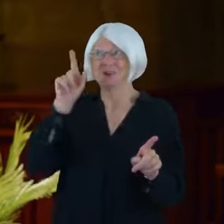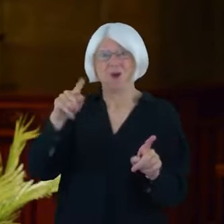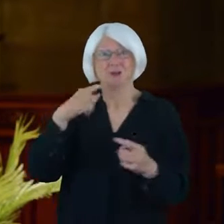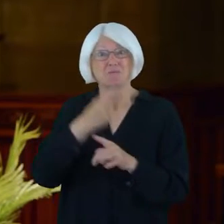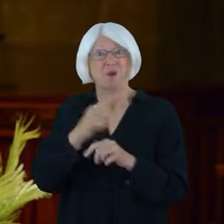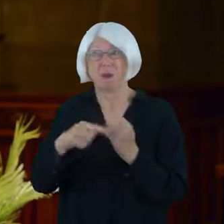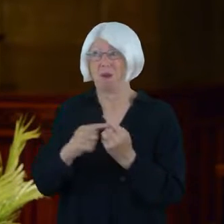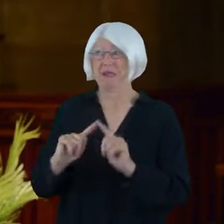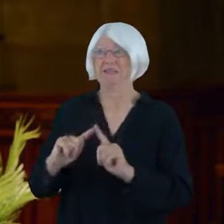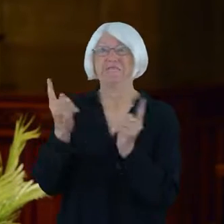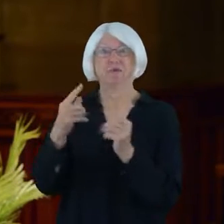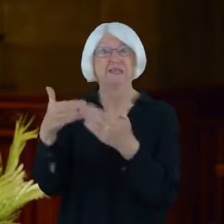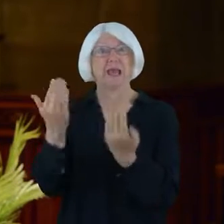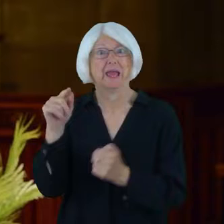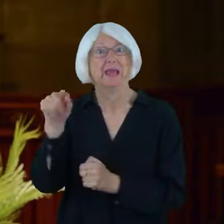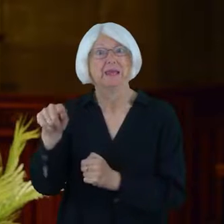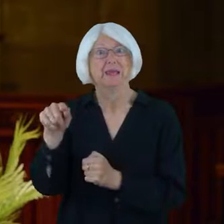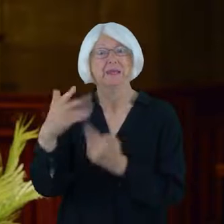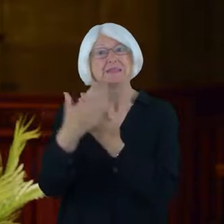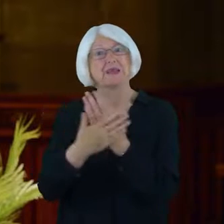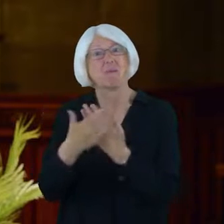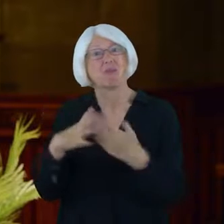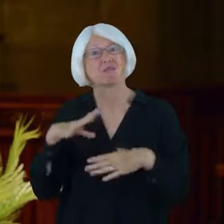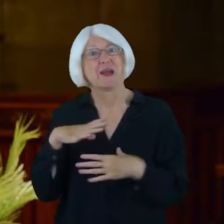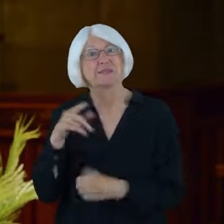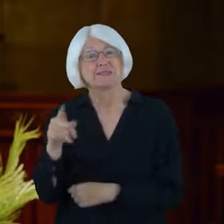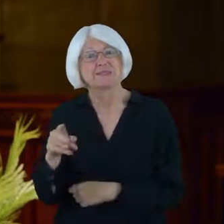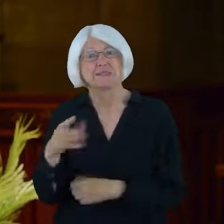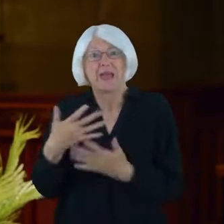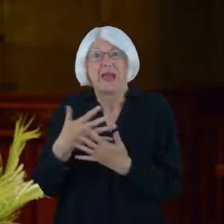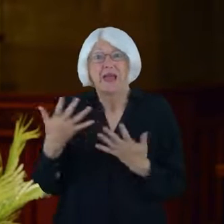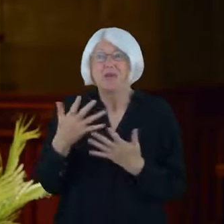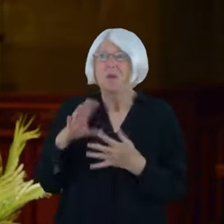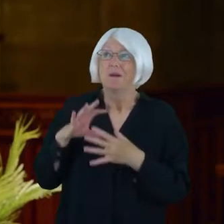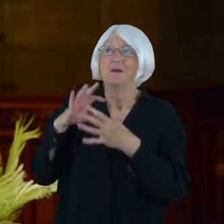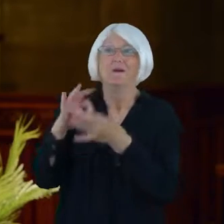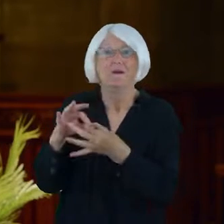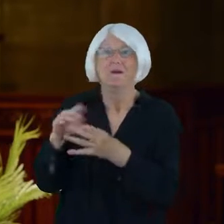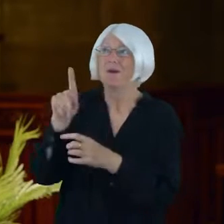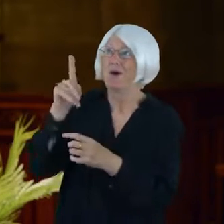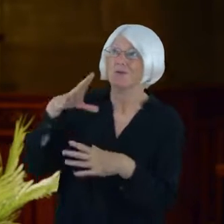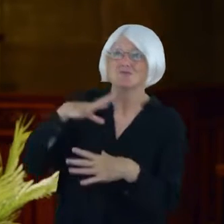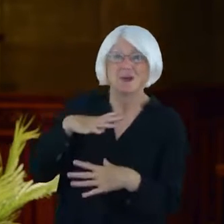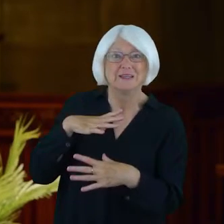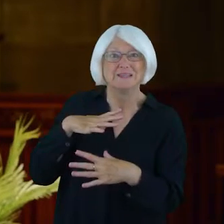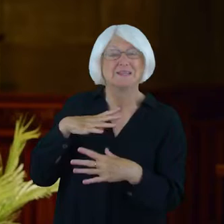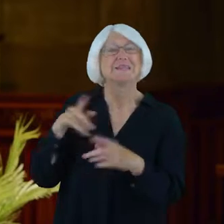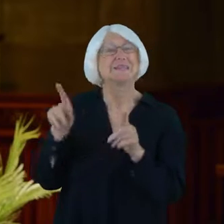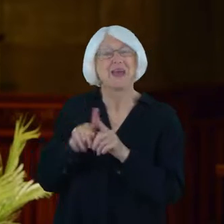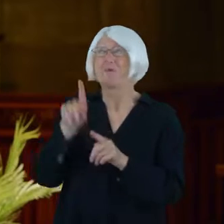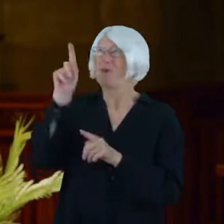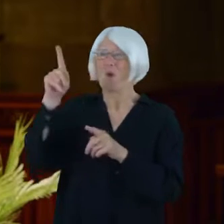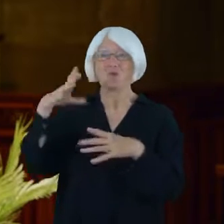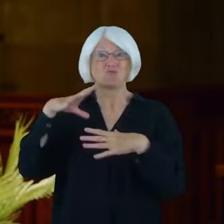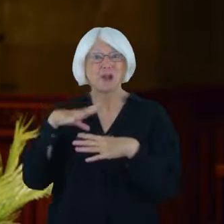Sabbath rest for the people of God. For anyone who enters God's rest rests from their works, just as God did